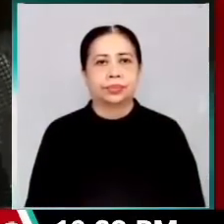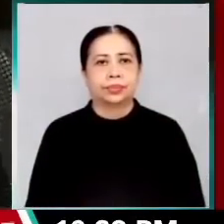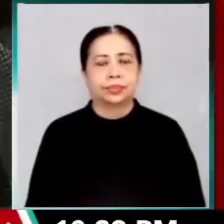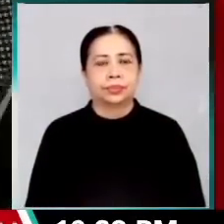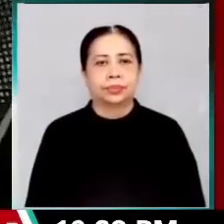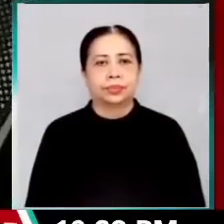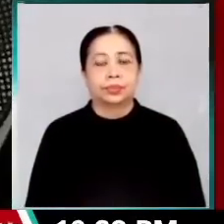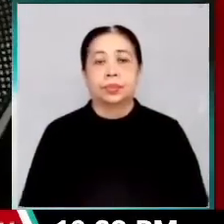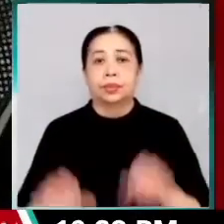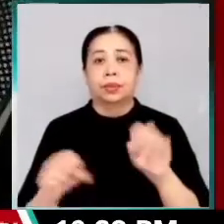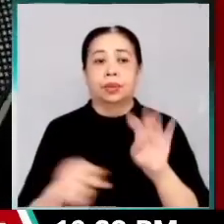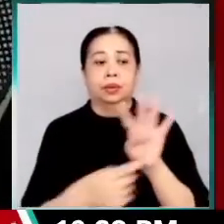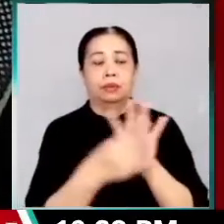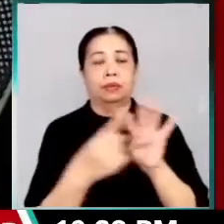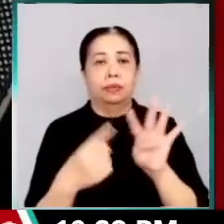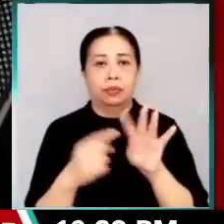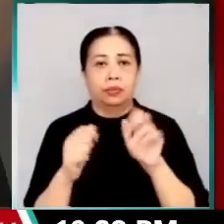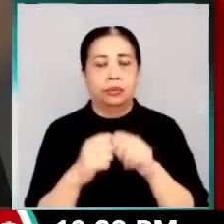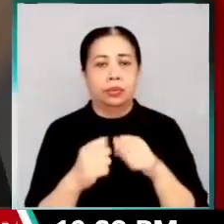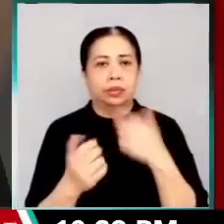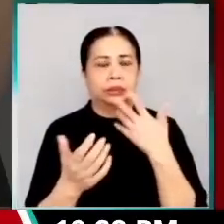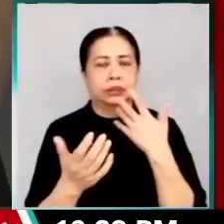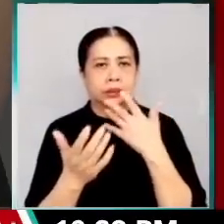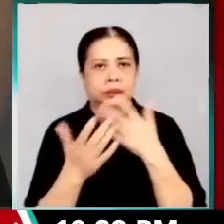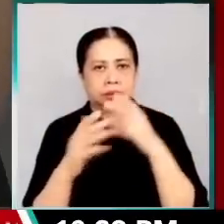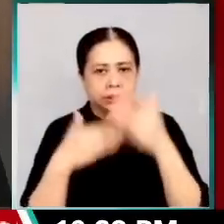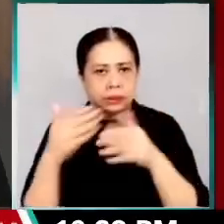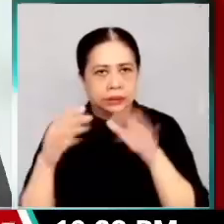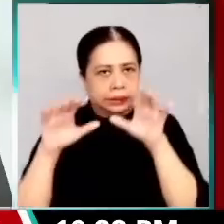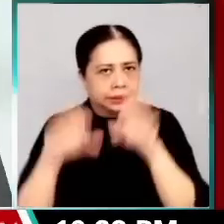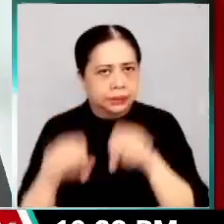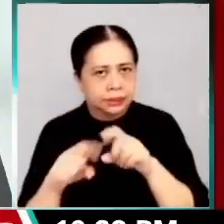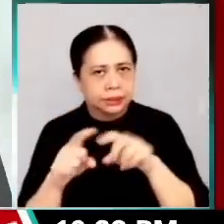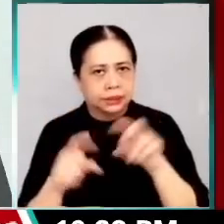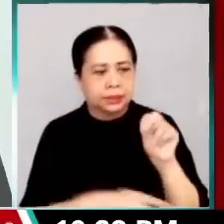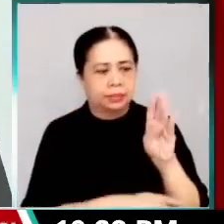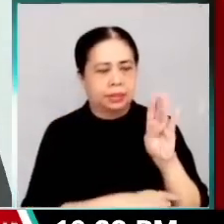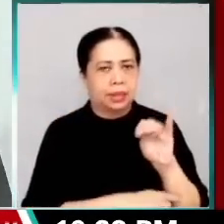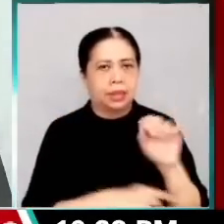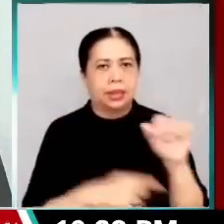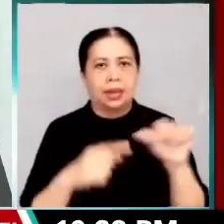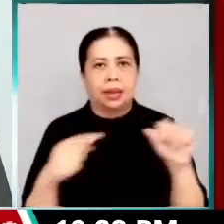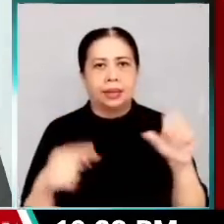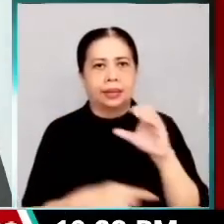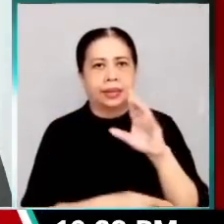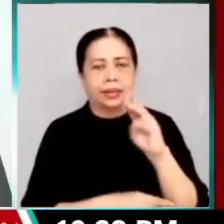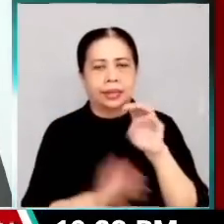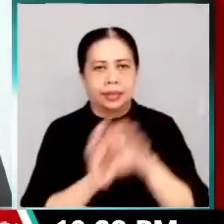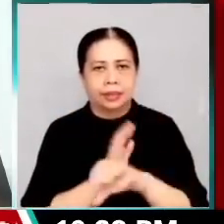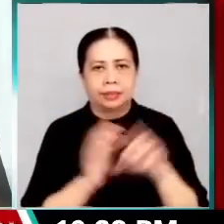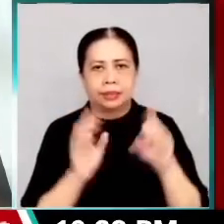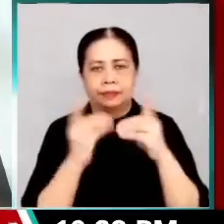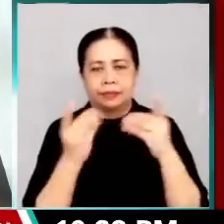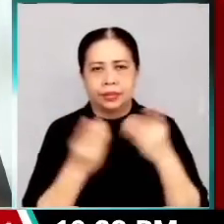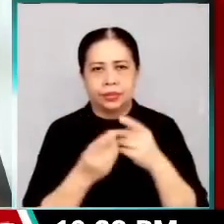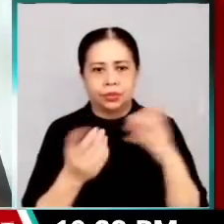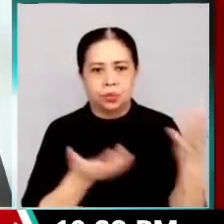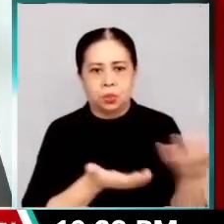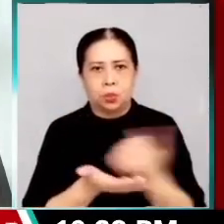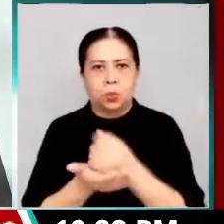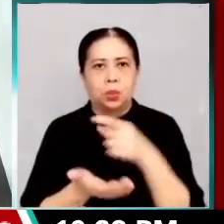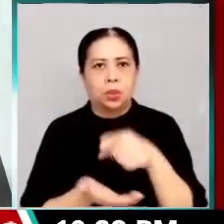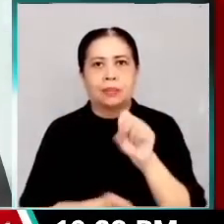Arestado ang apat na yan na inentrap ng NBI Anti-Cybercrime Division. Nasabat sa kanila mga SIM card na merong verified GCash